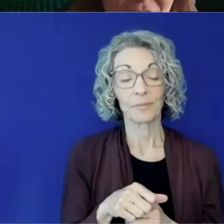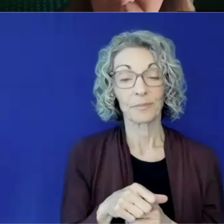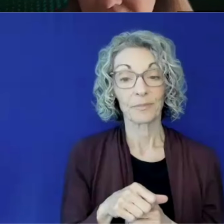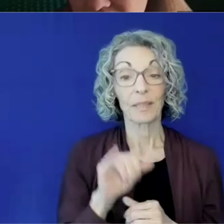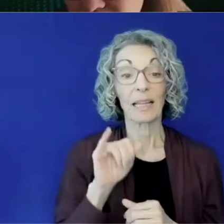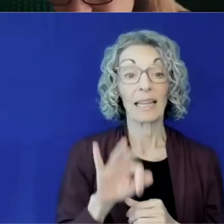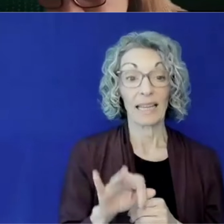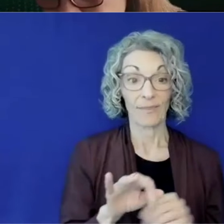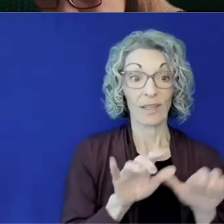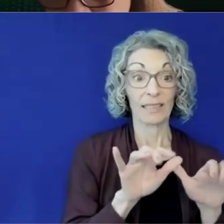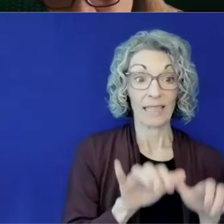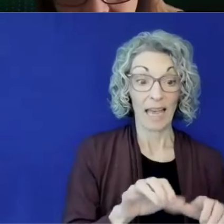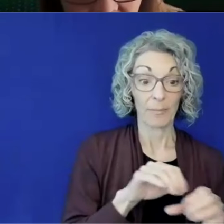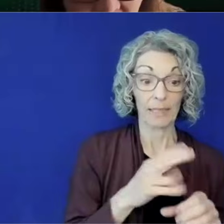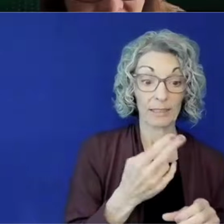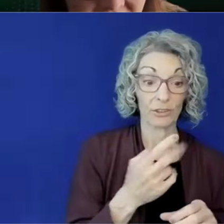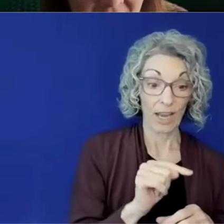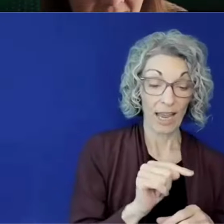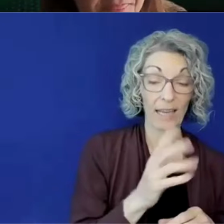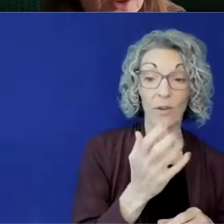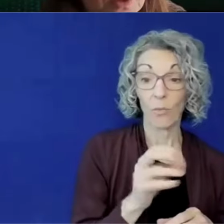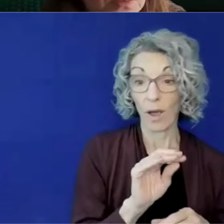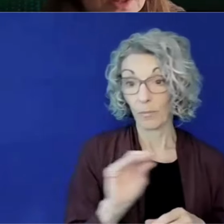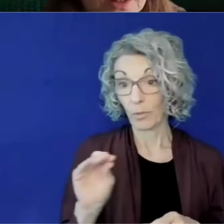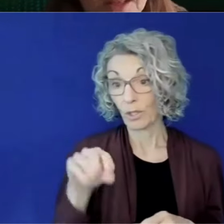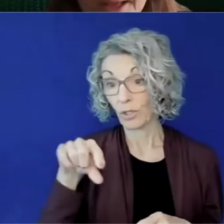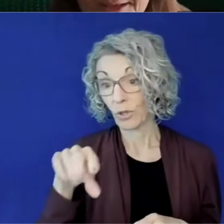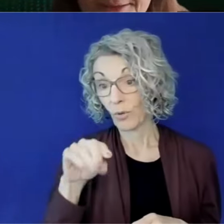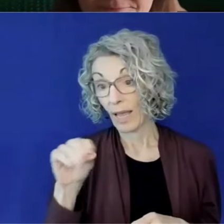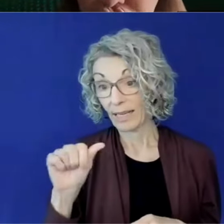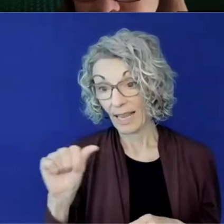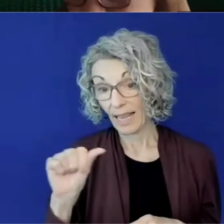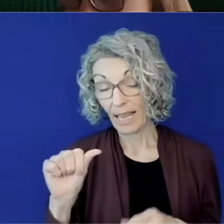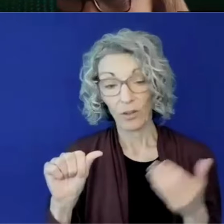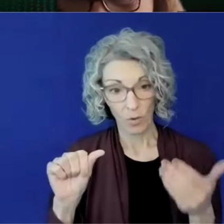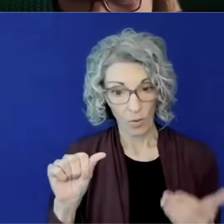into Q&A, go ahead and do that. Otherwise, I think we will